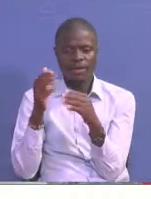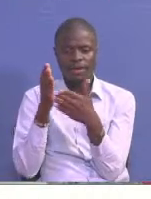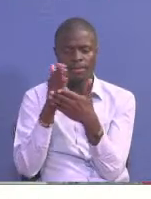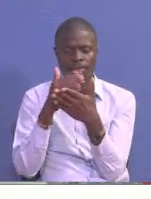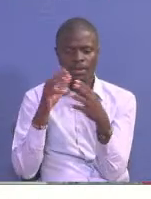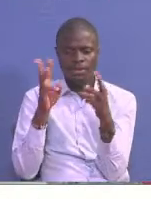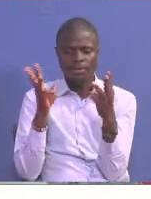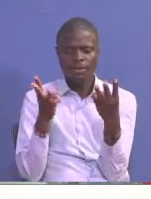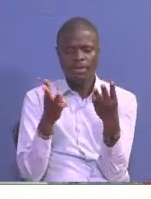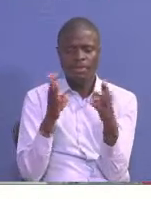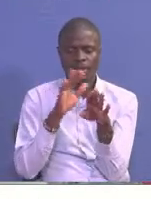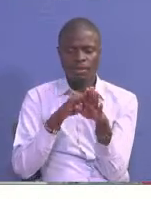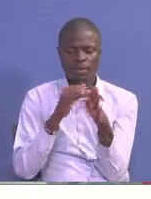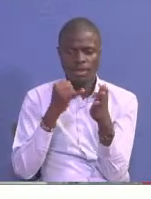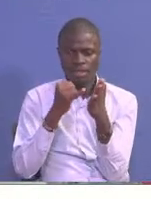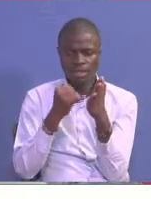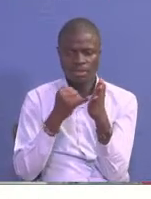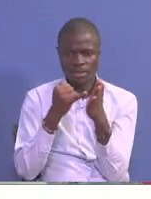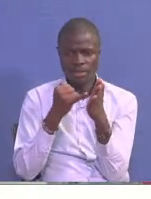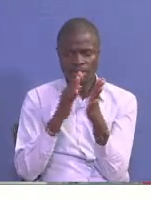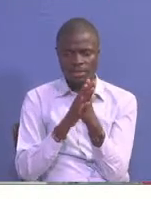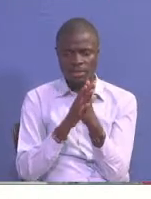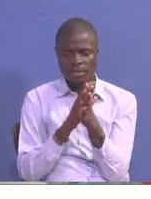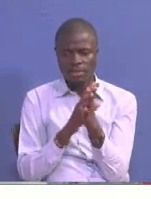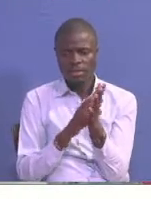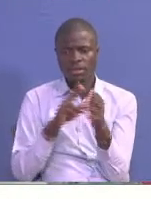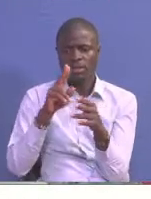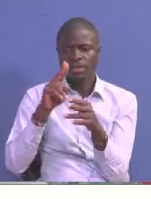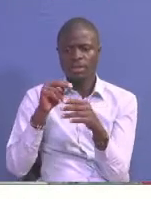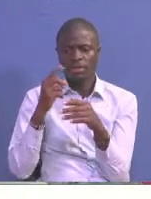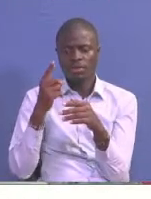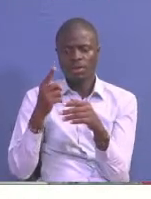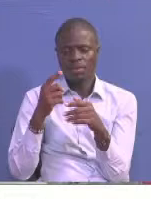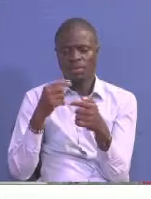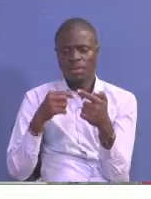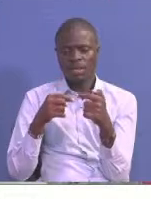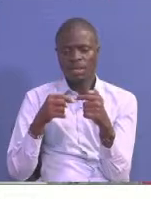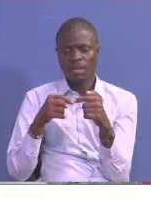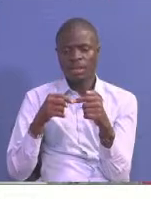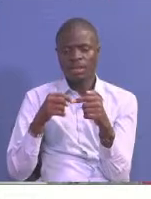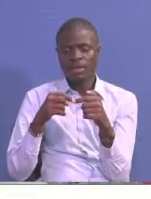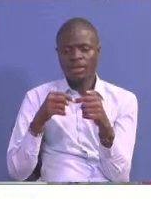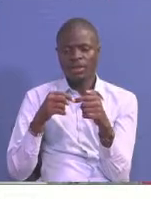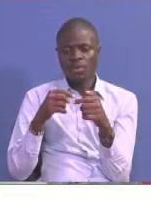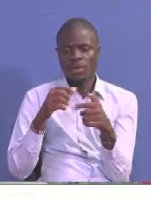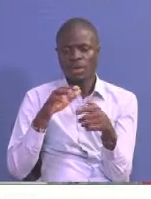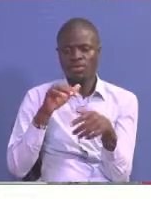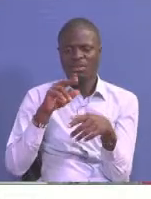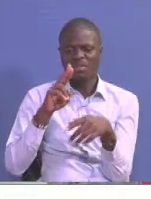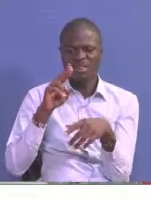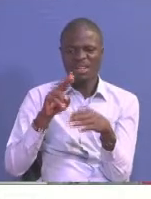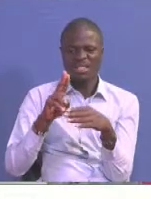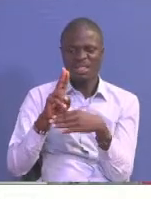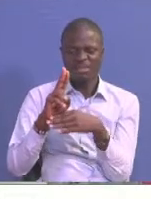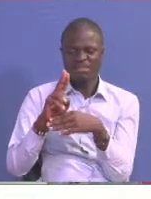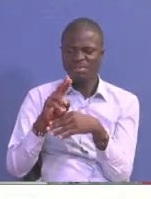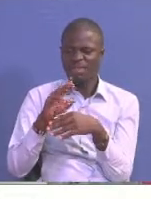on industrialization. Nobody will pull us up. If you wait for anybody to